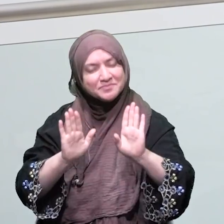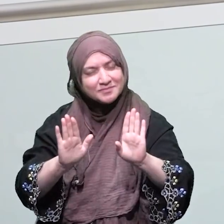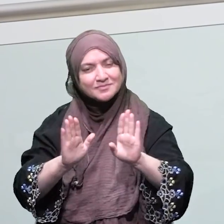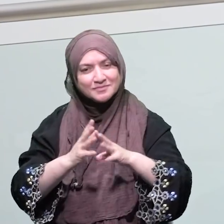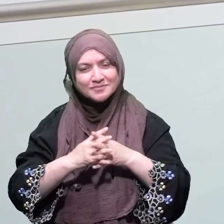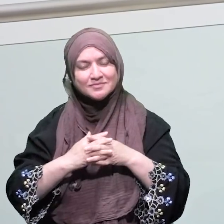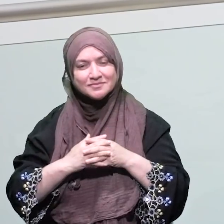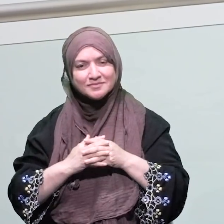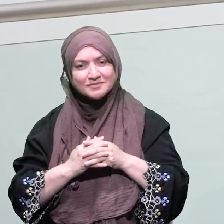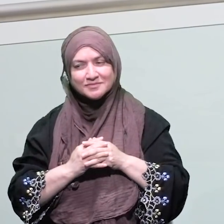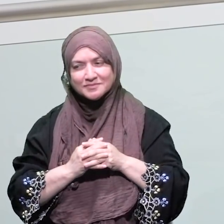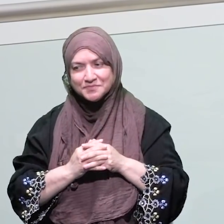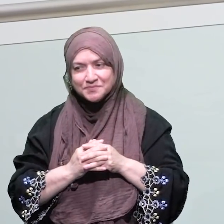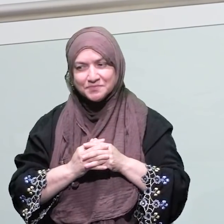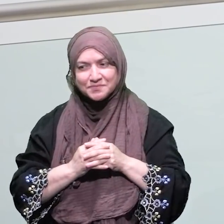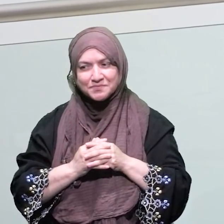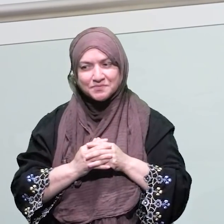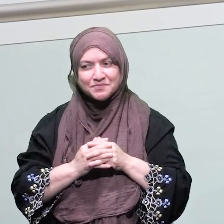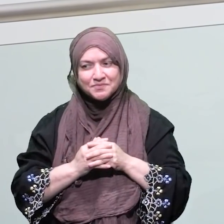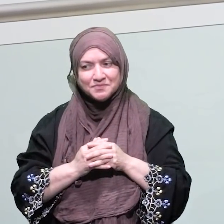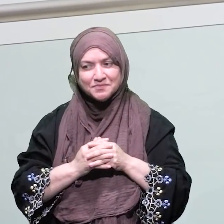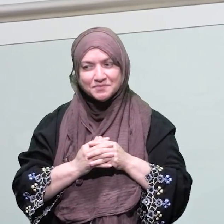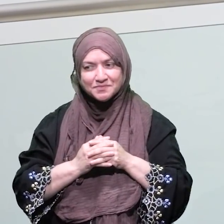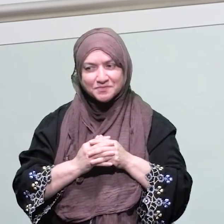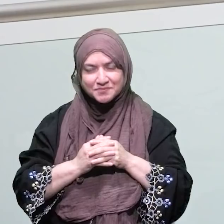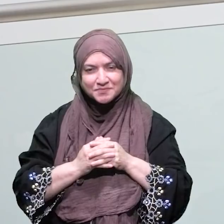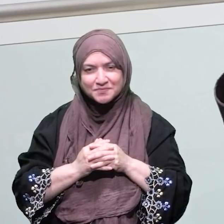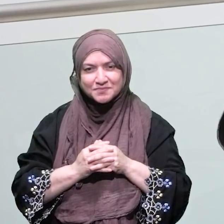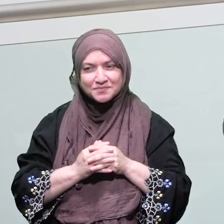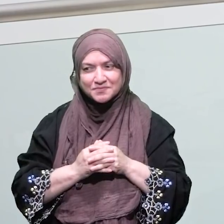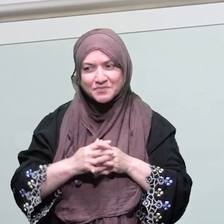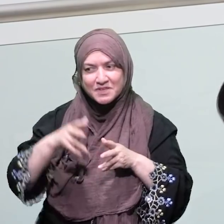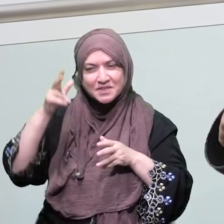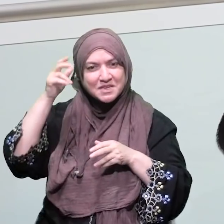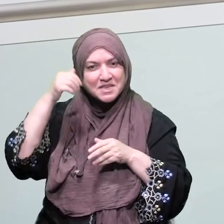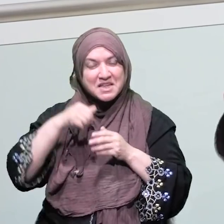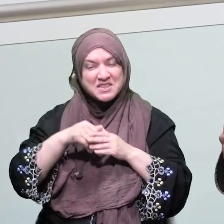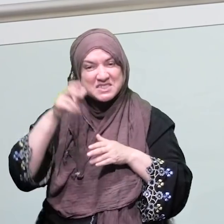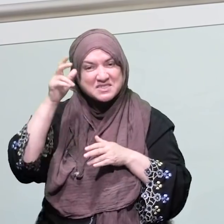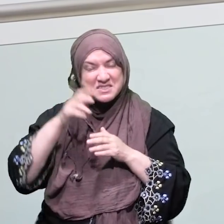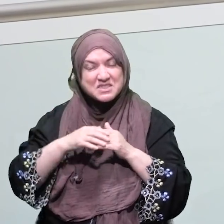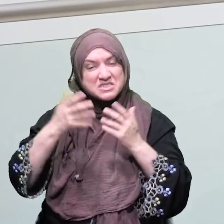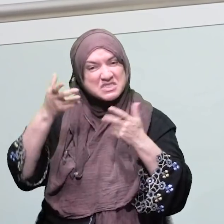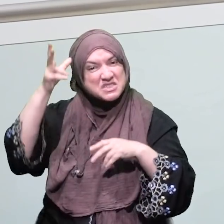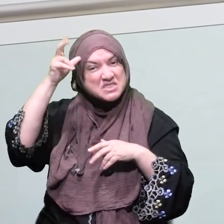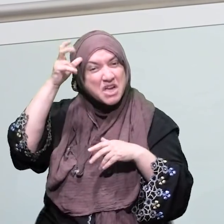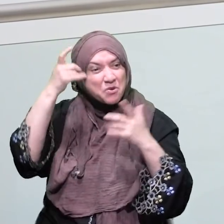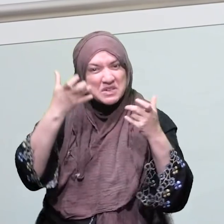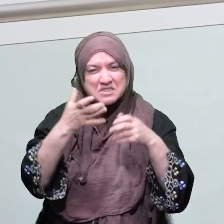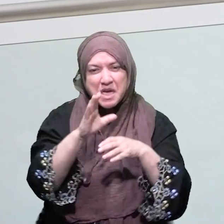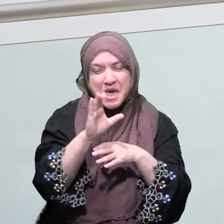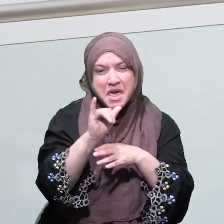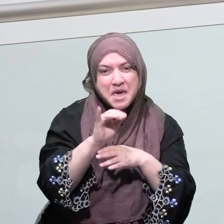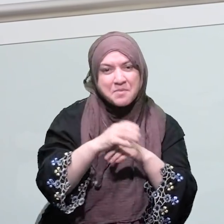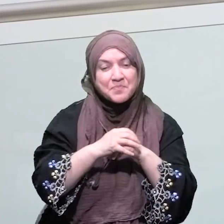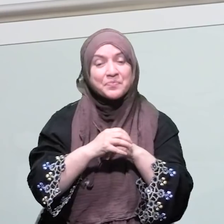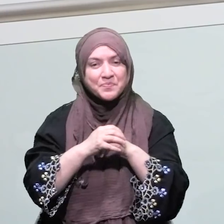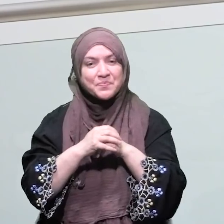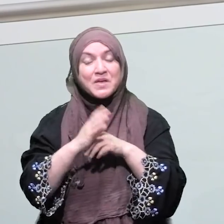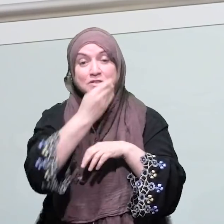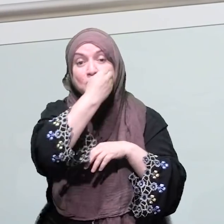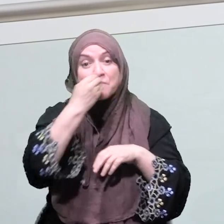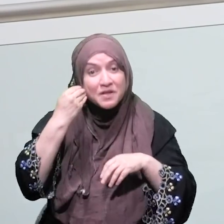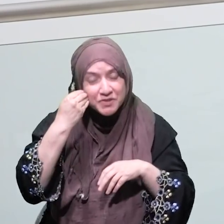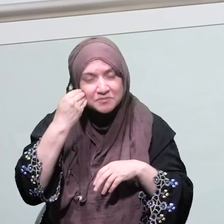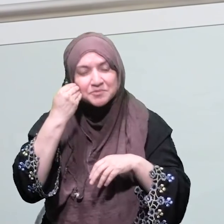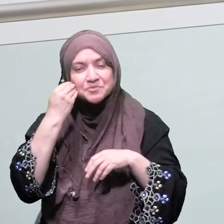Ramadan. Oh Allah, allow us to reach Ramadan. Allahumma ameen. And so as they are particularly busy, I wanted to run through a few narrations where the